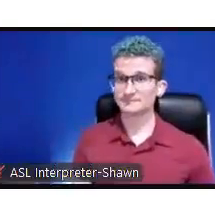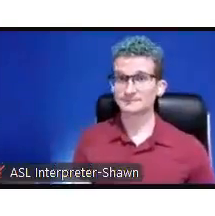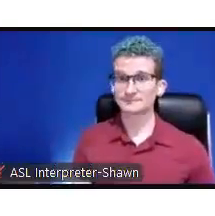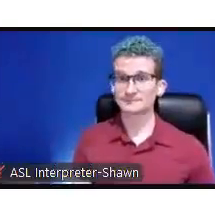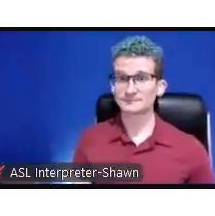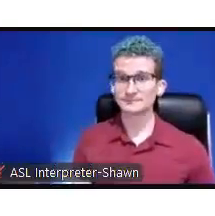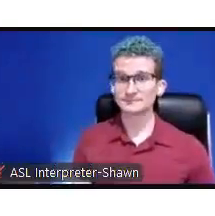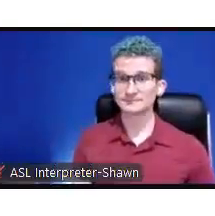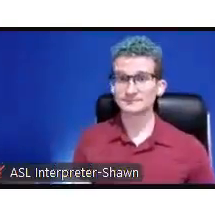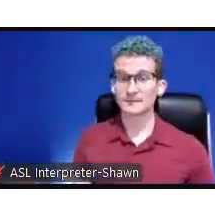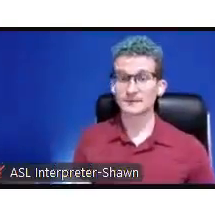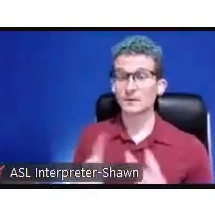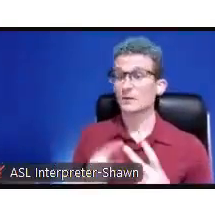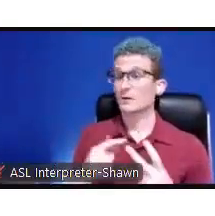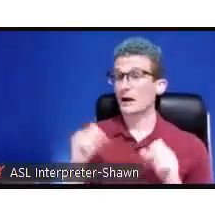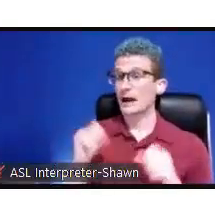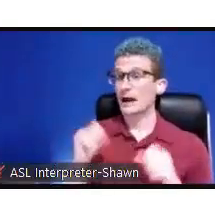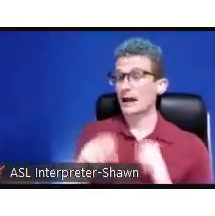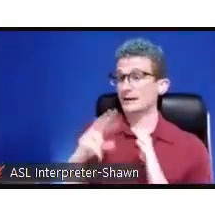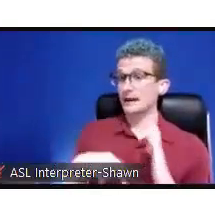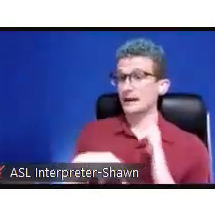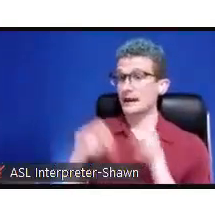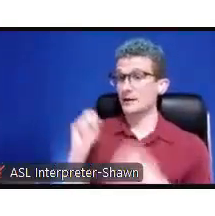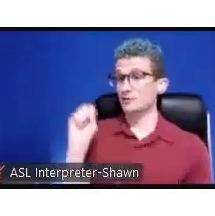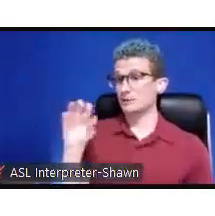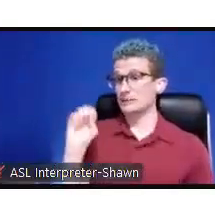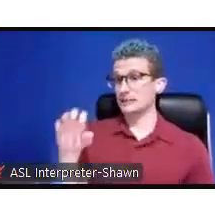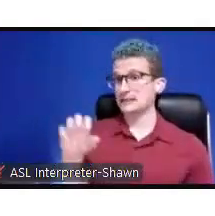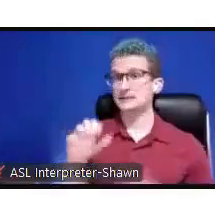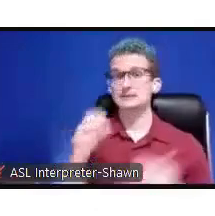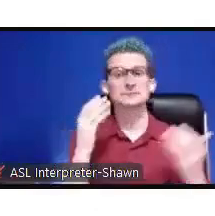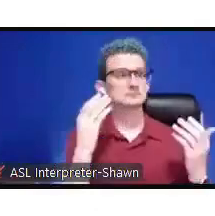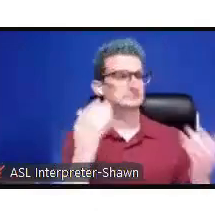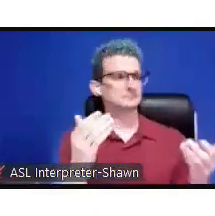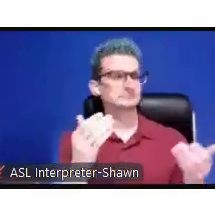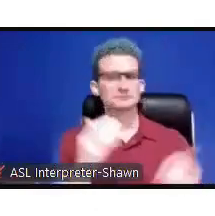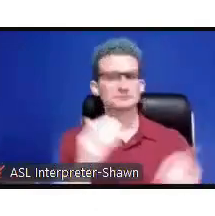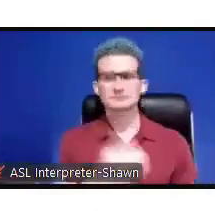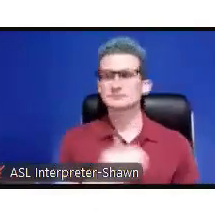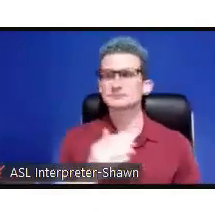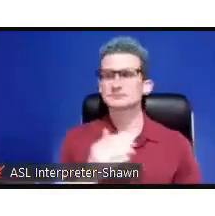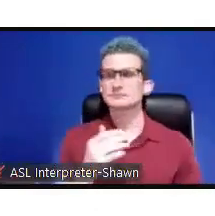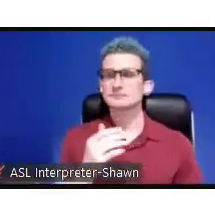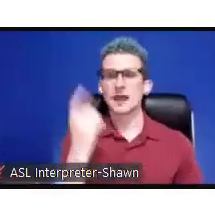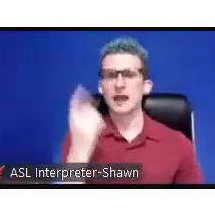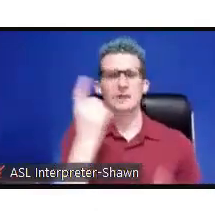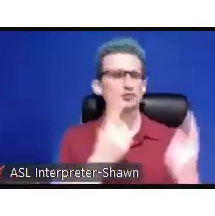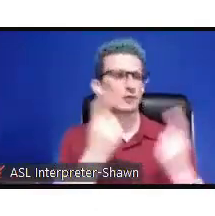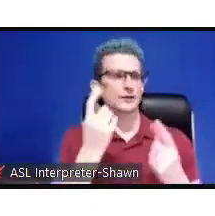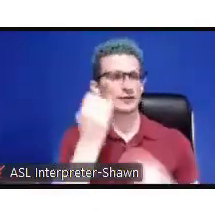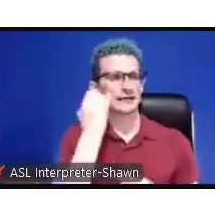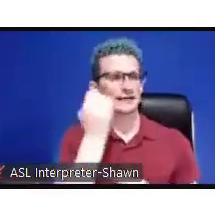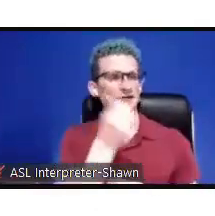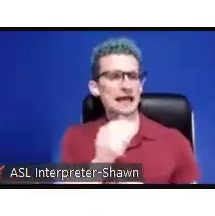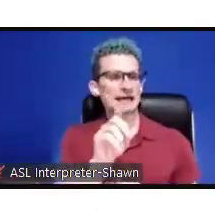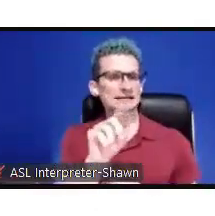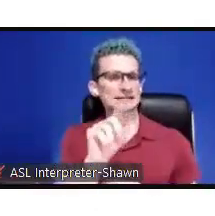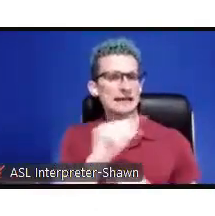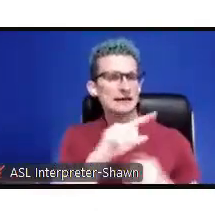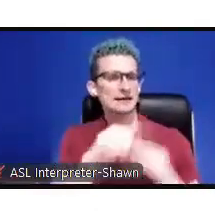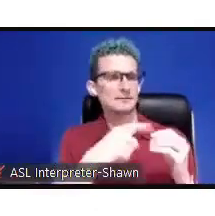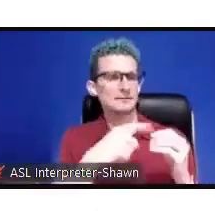Or I can repeat the question. Yeah, go ahead. Sorry. Okay. I was just wondering if there's data on the out-of-state placement as well